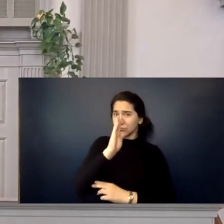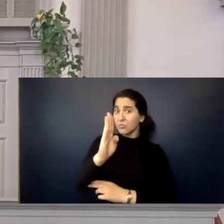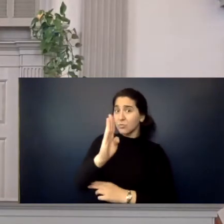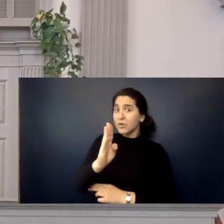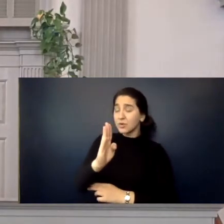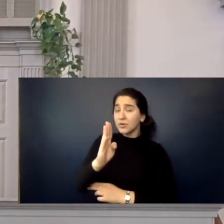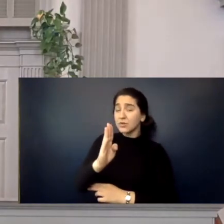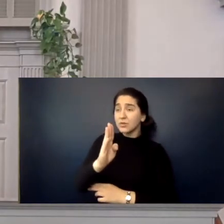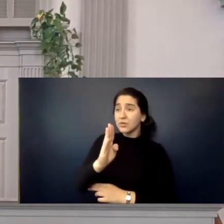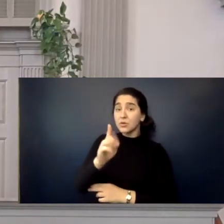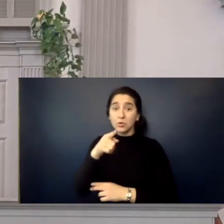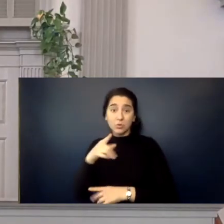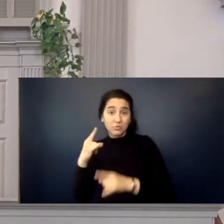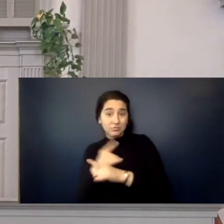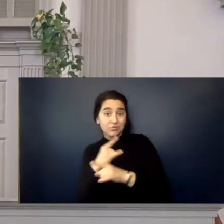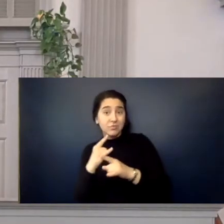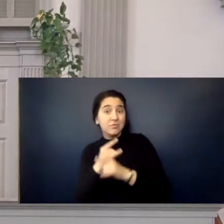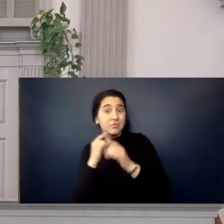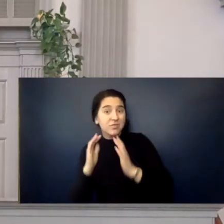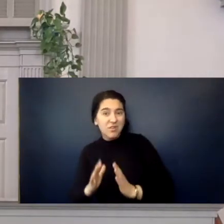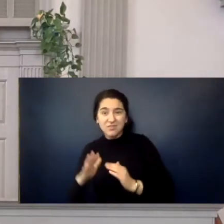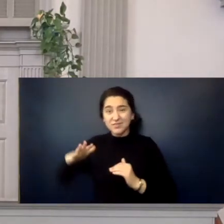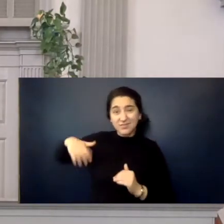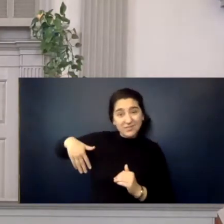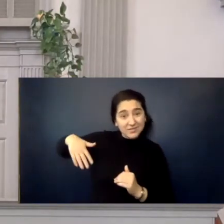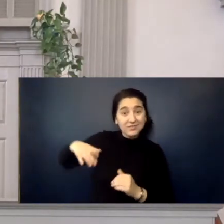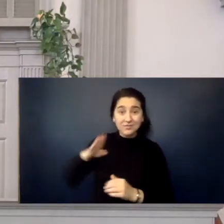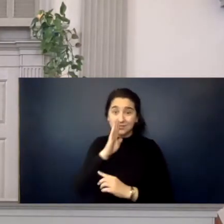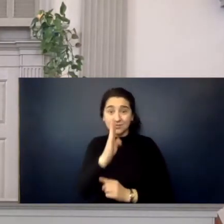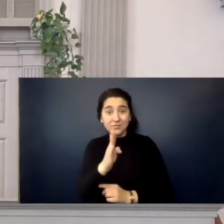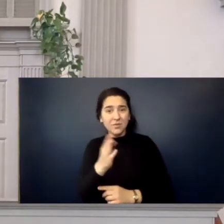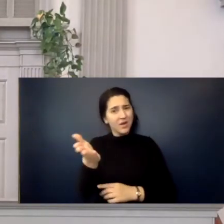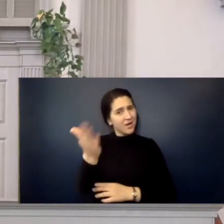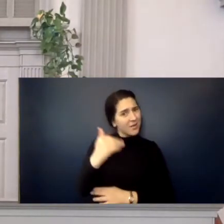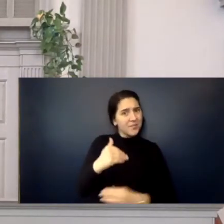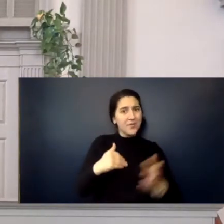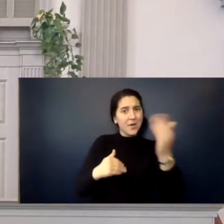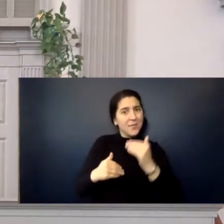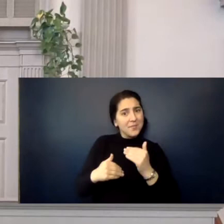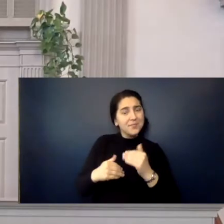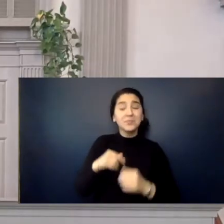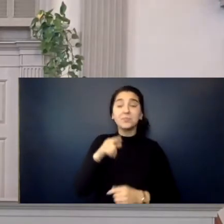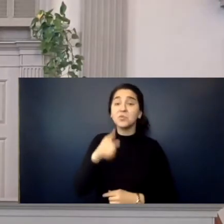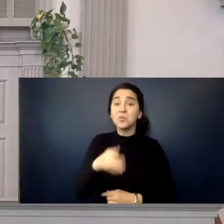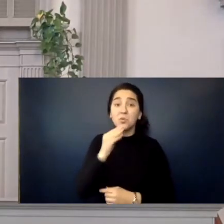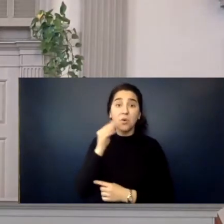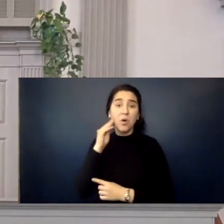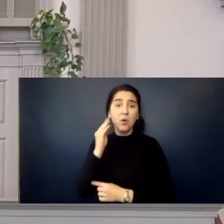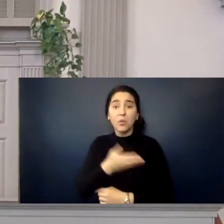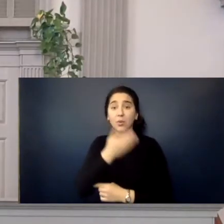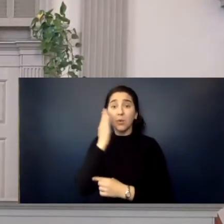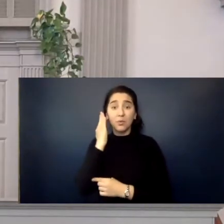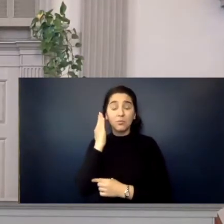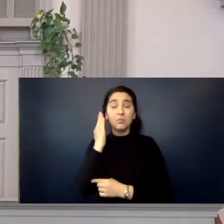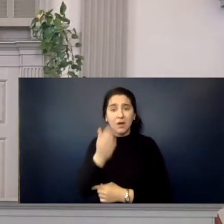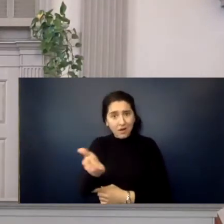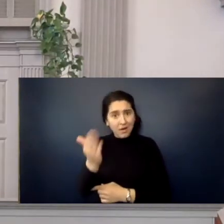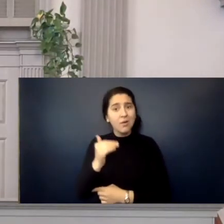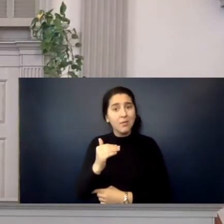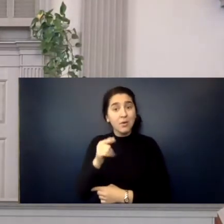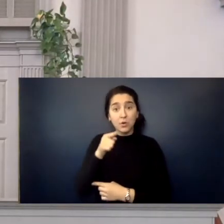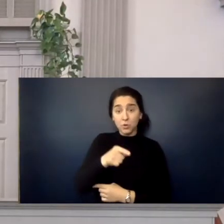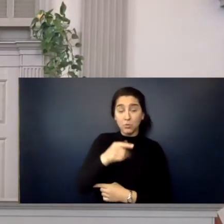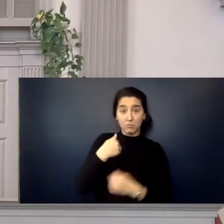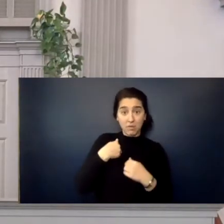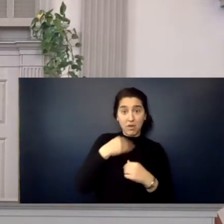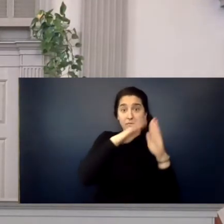Come, you who are sober and you who are not. Come, you who are houseless and you who have